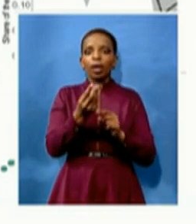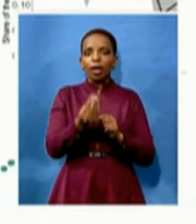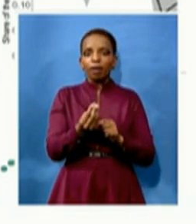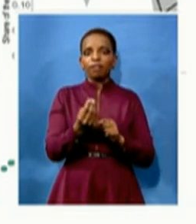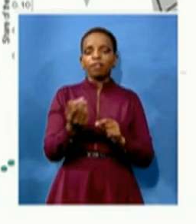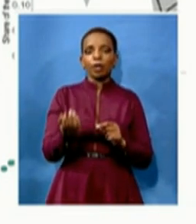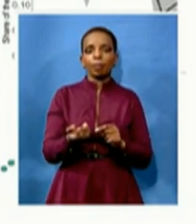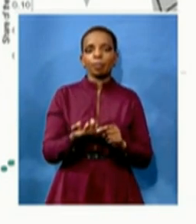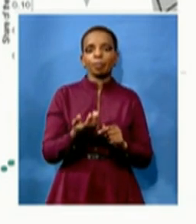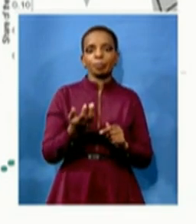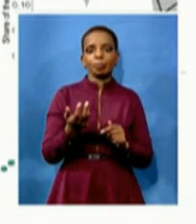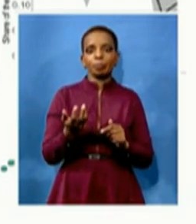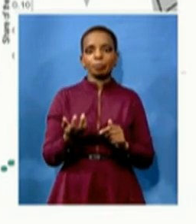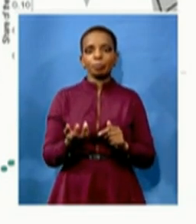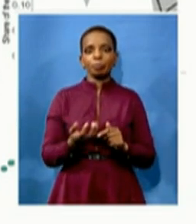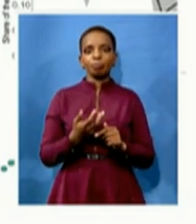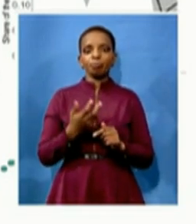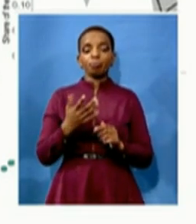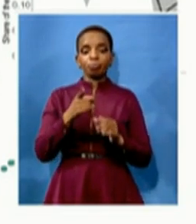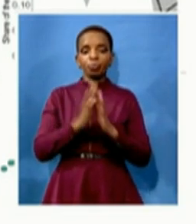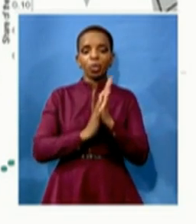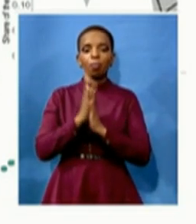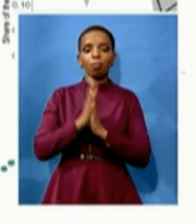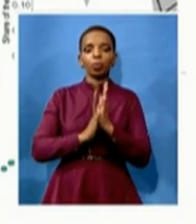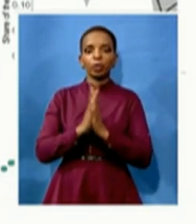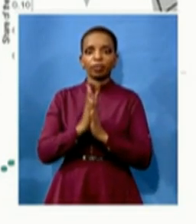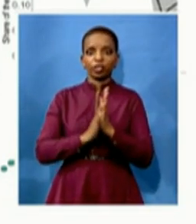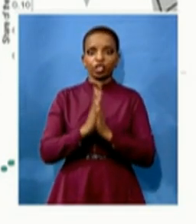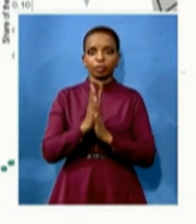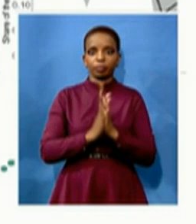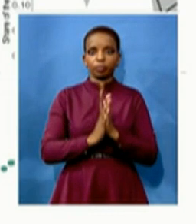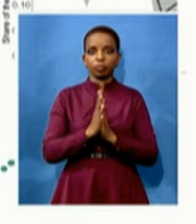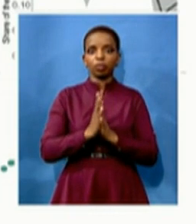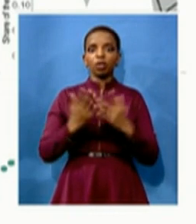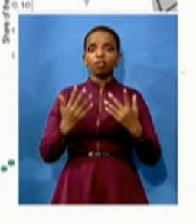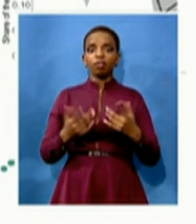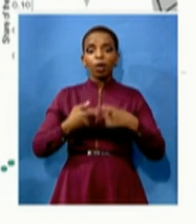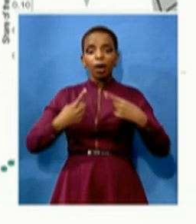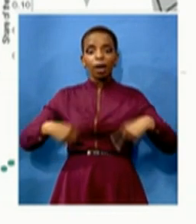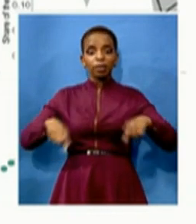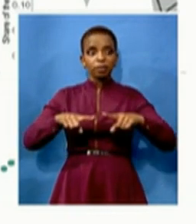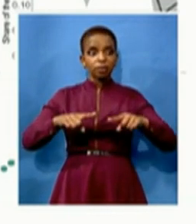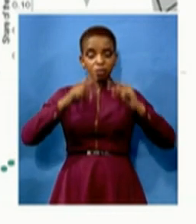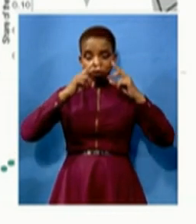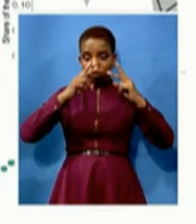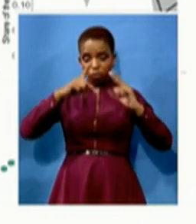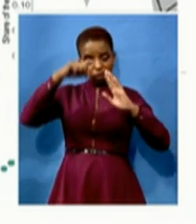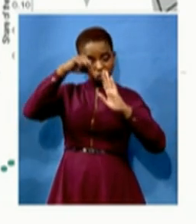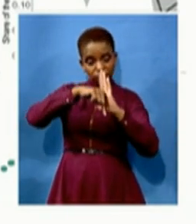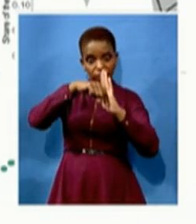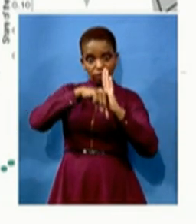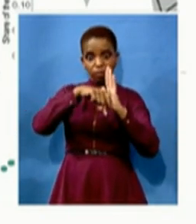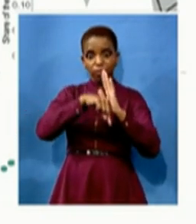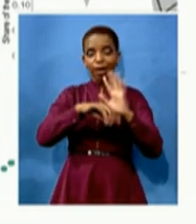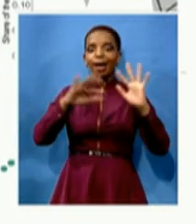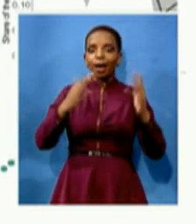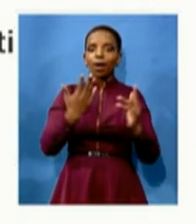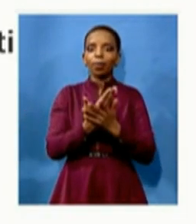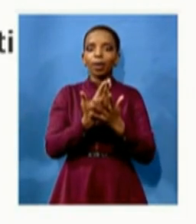motivation to look deeper into how can we understand these close contacts. So the second takeaway I